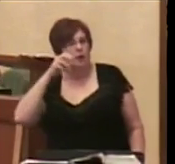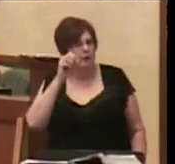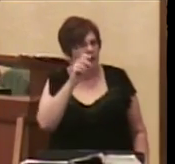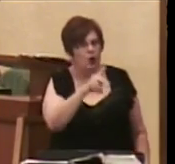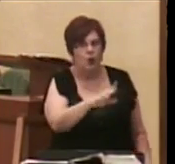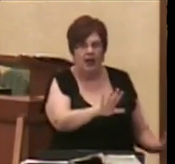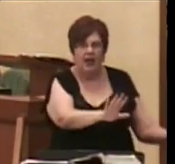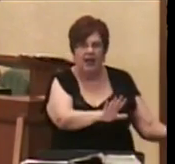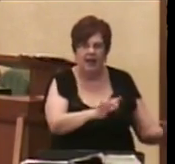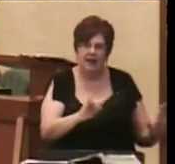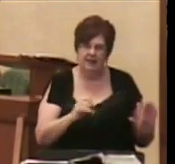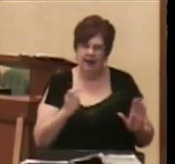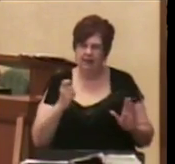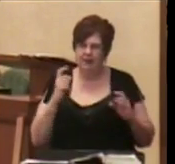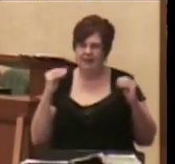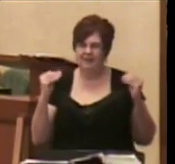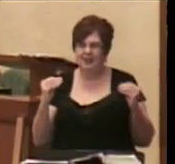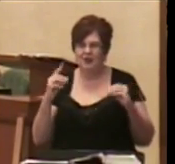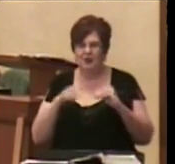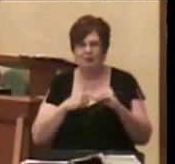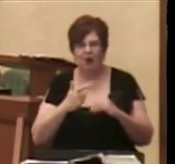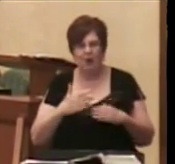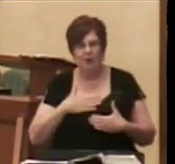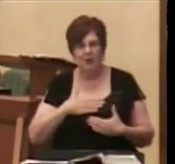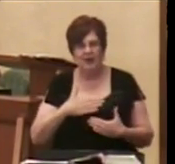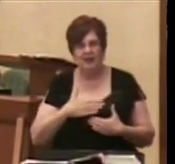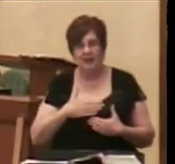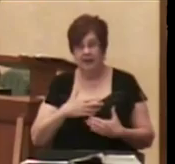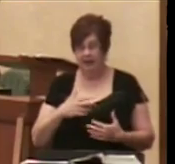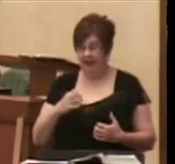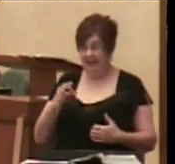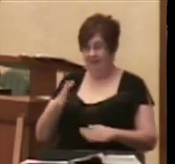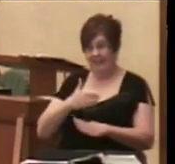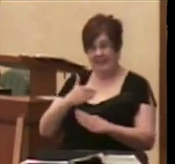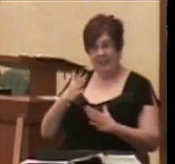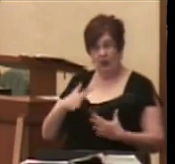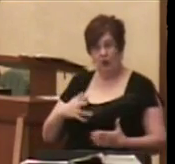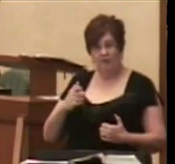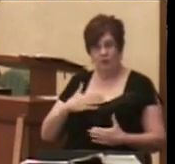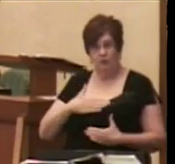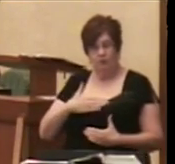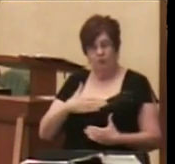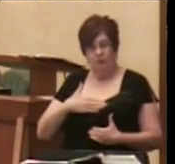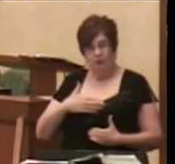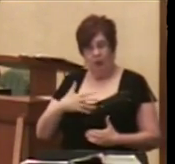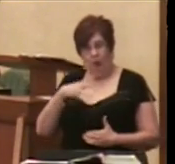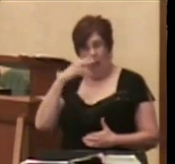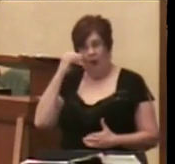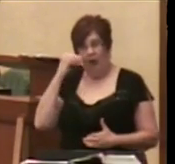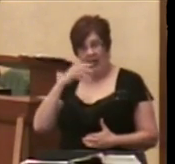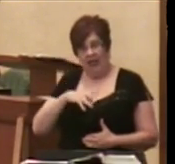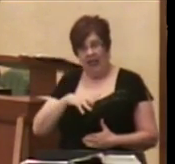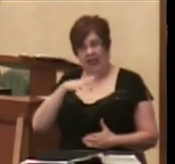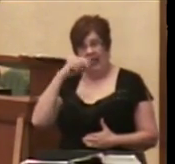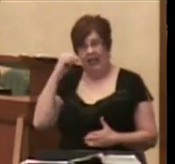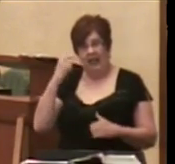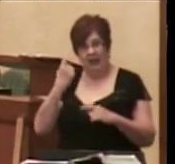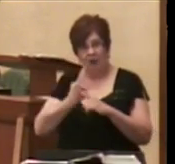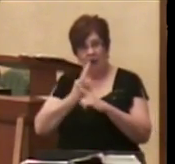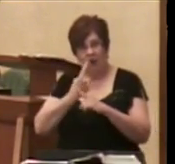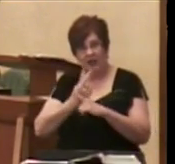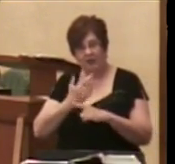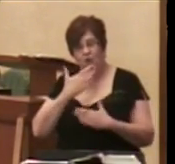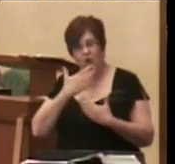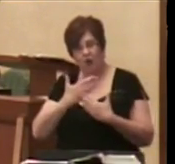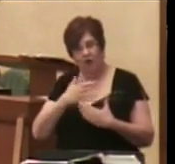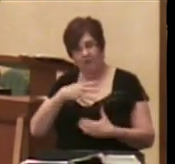little bit of teaching about breathing. If you're a singer, you have to learn how to breathe correctly so you have lots of good breath for